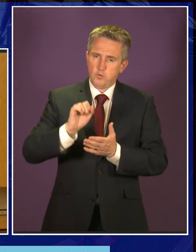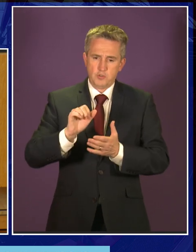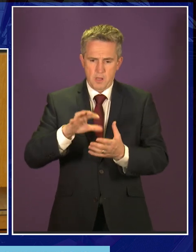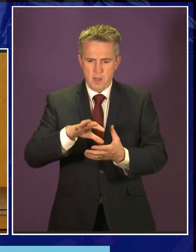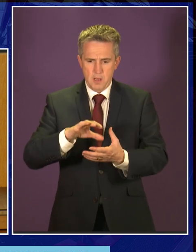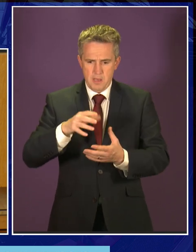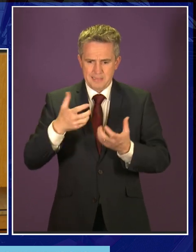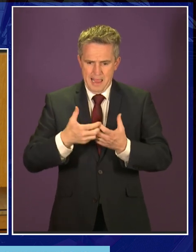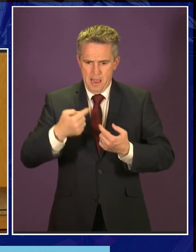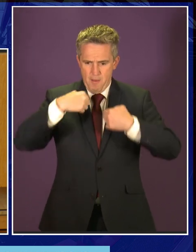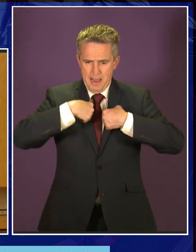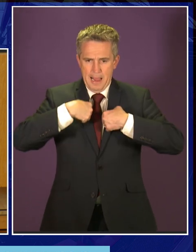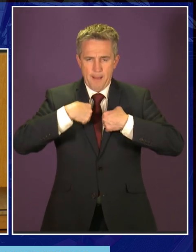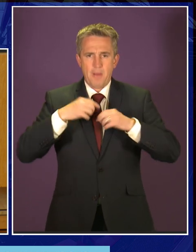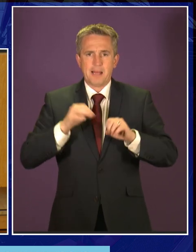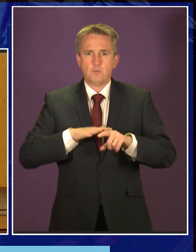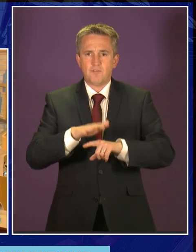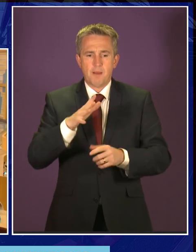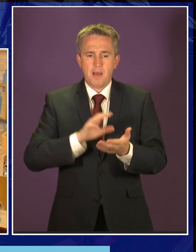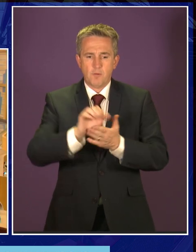it is not how I define my culture.